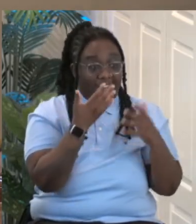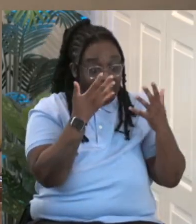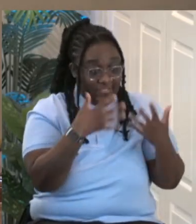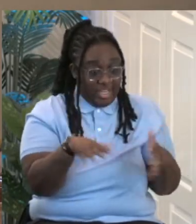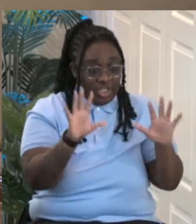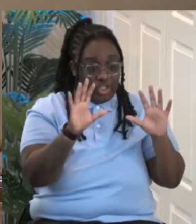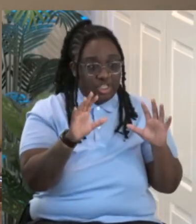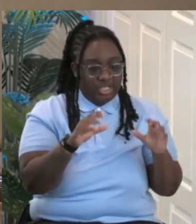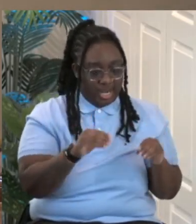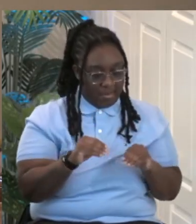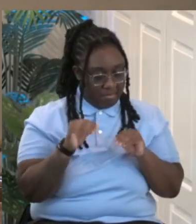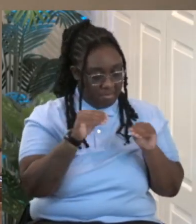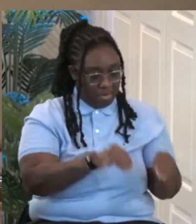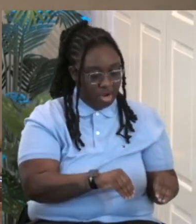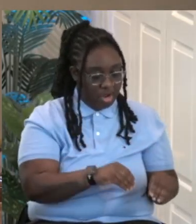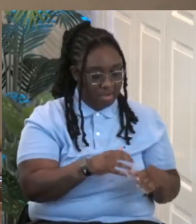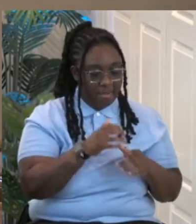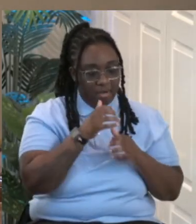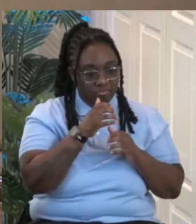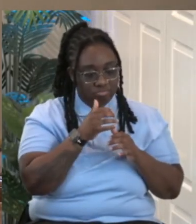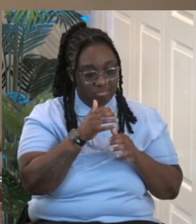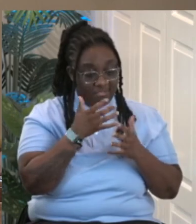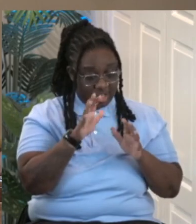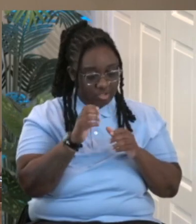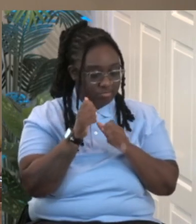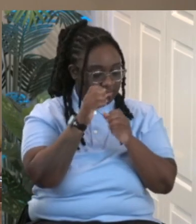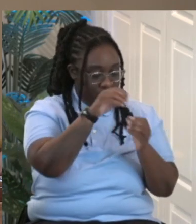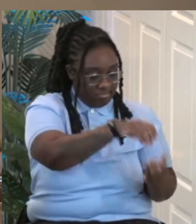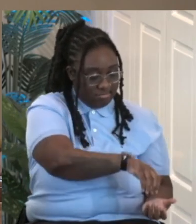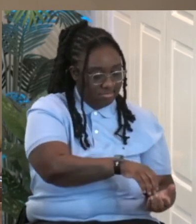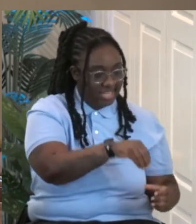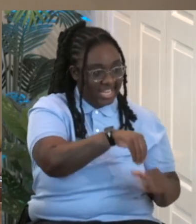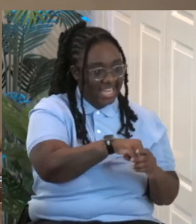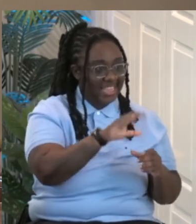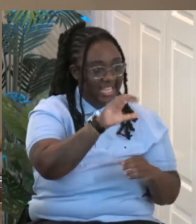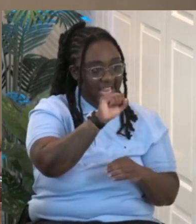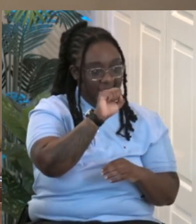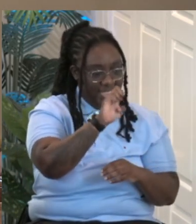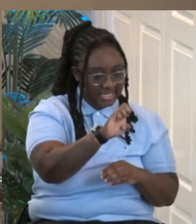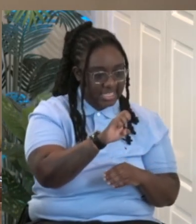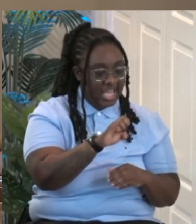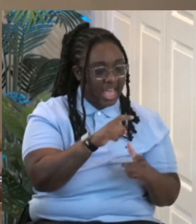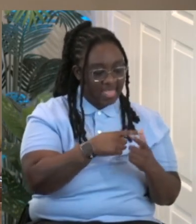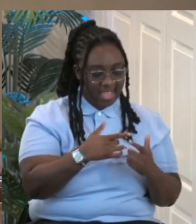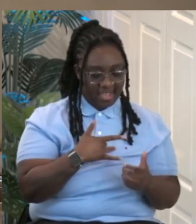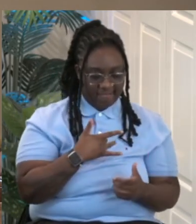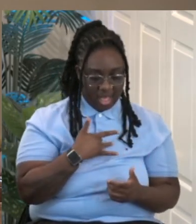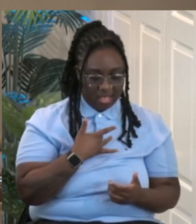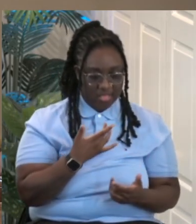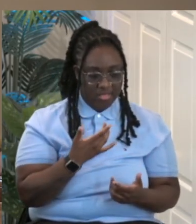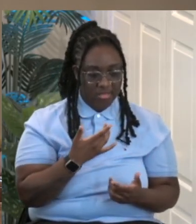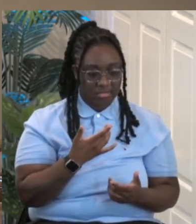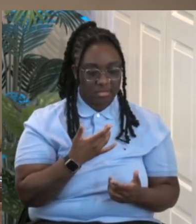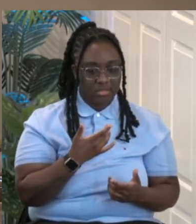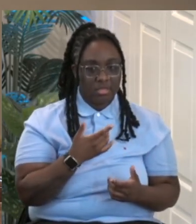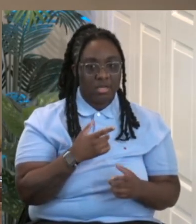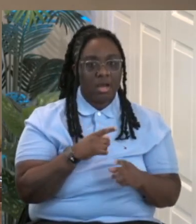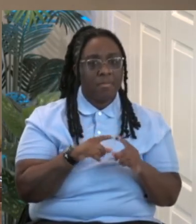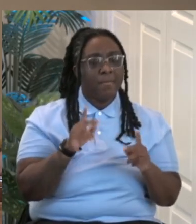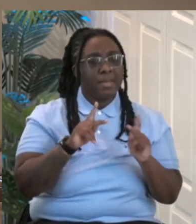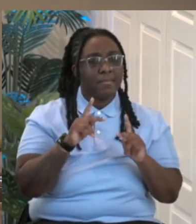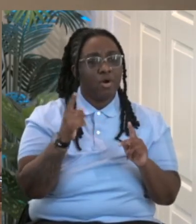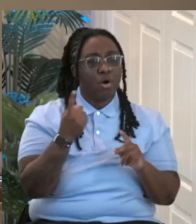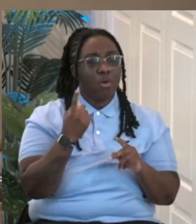And I felt this voice. I say felt because people ask me if you heard it, was it a male